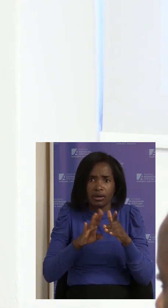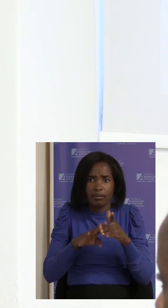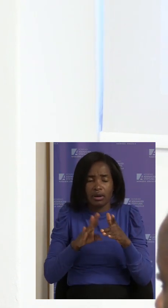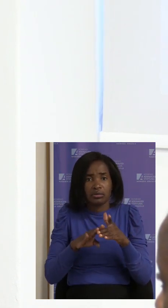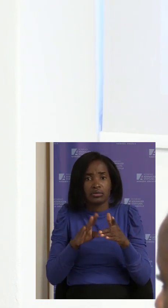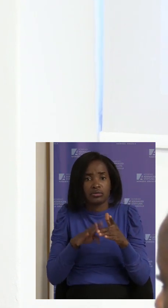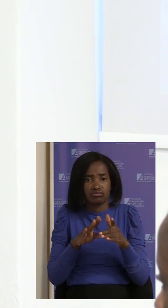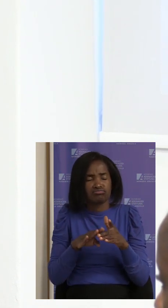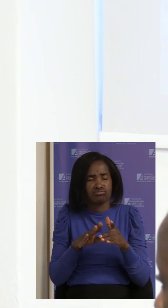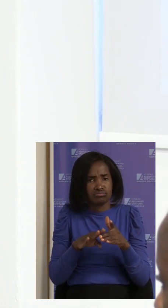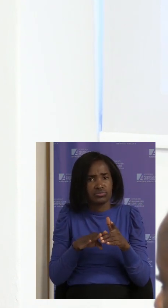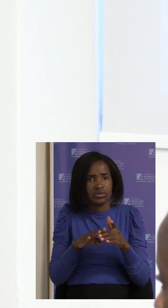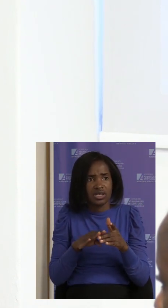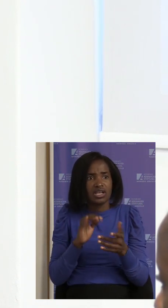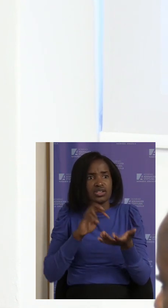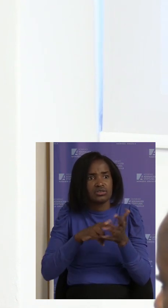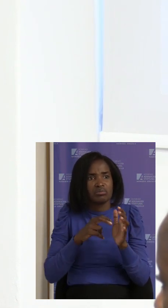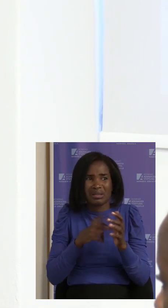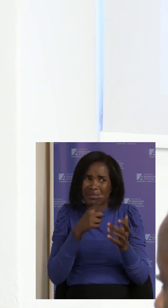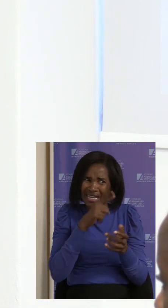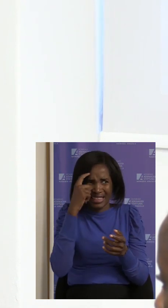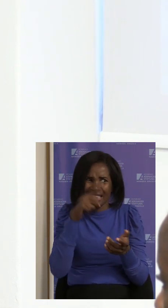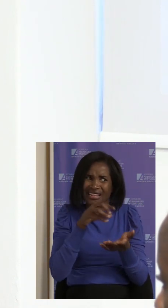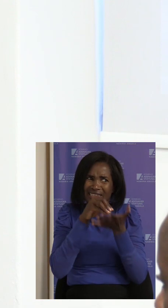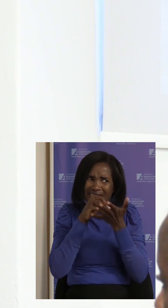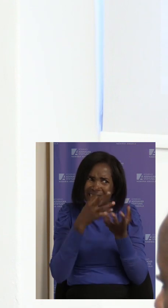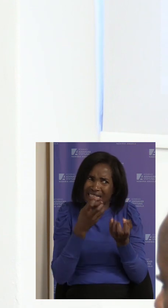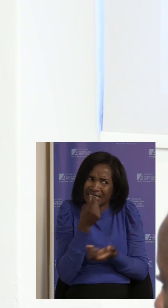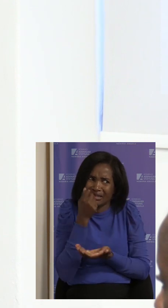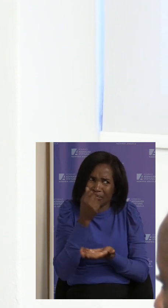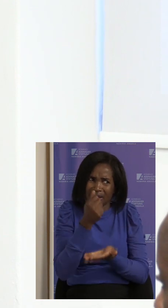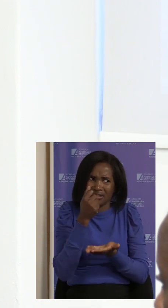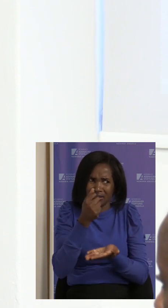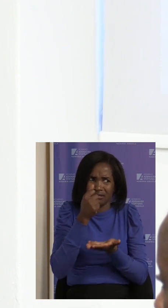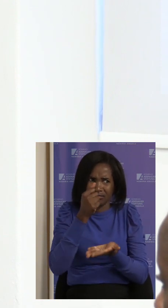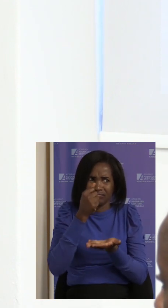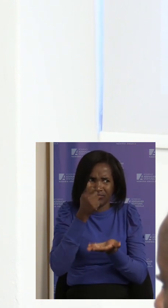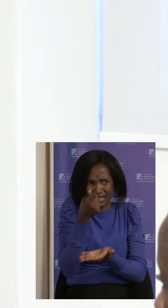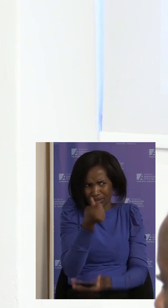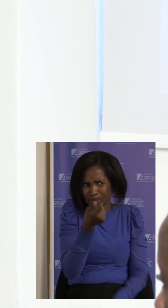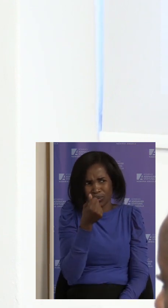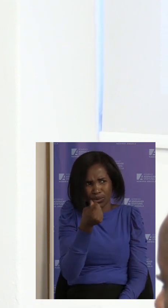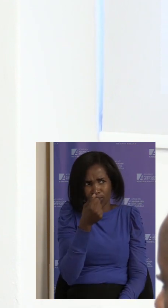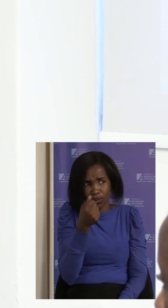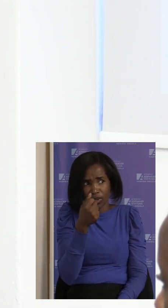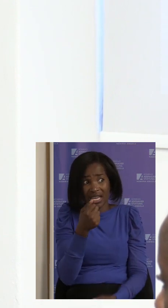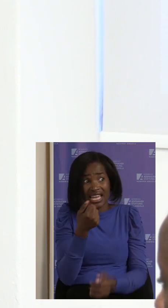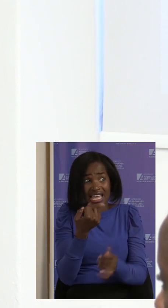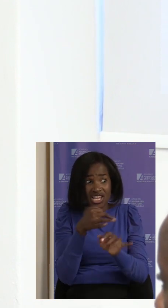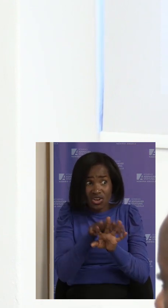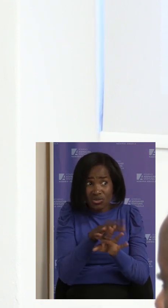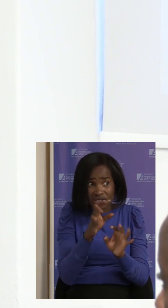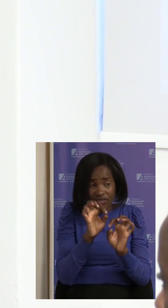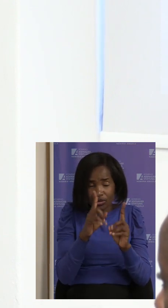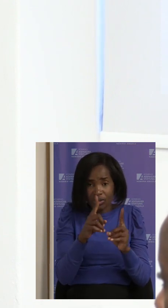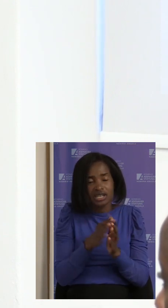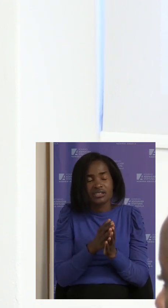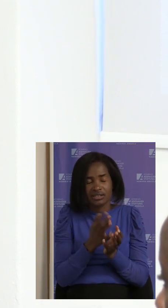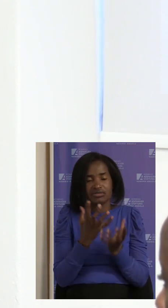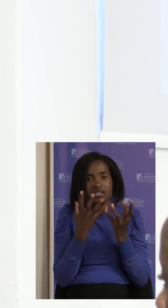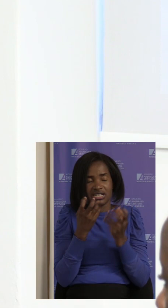domain. It's quite an expensive exercise when we talk about inclusive education. And